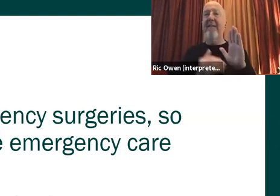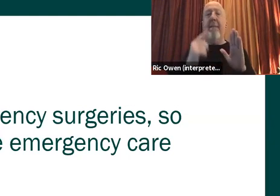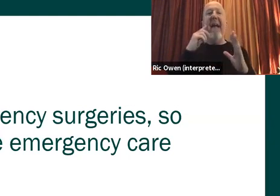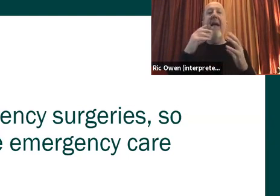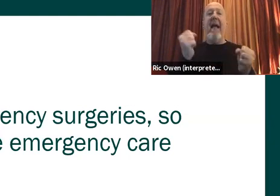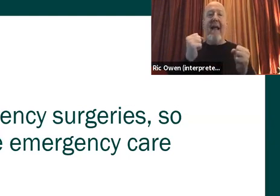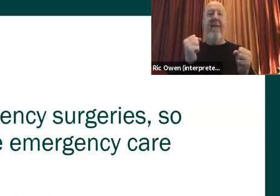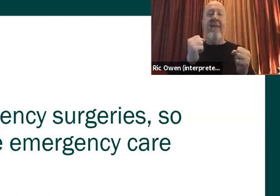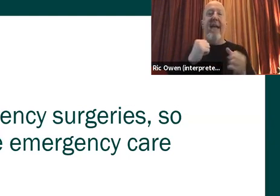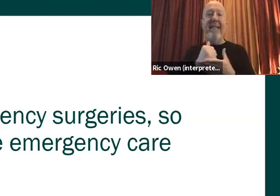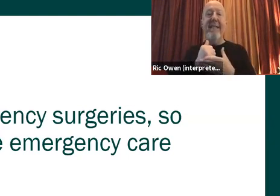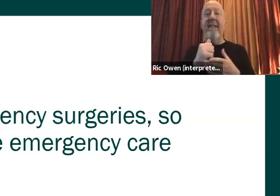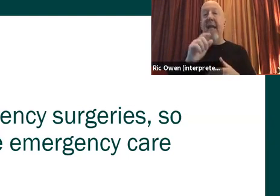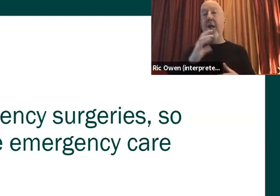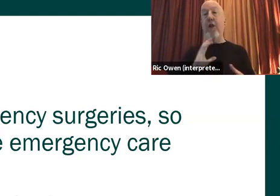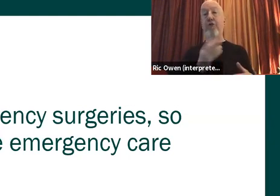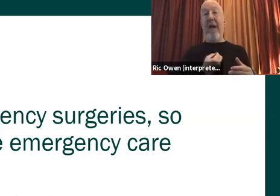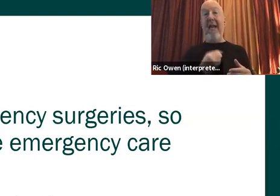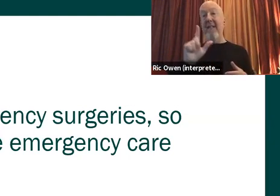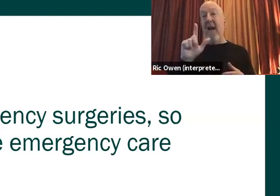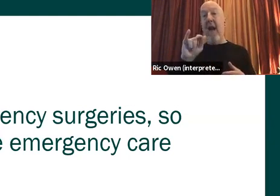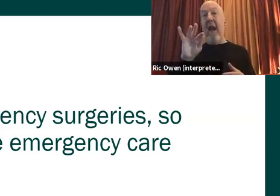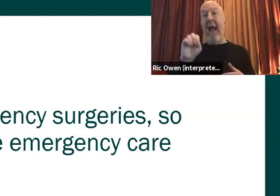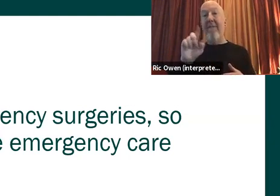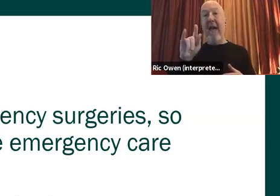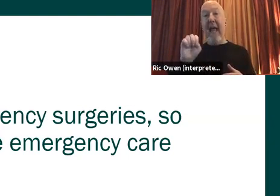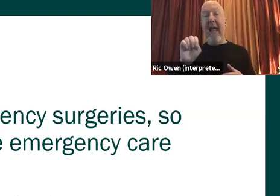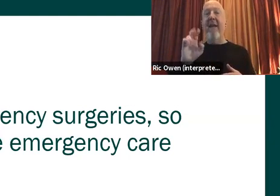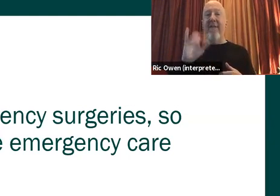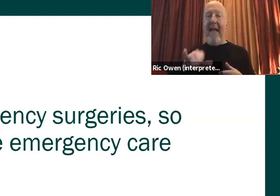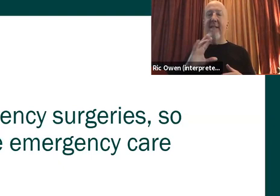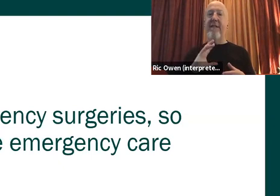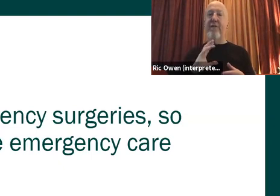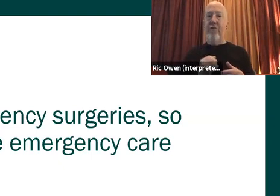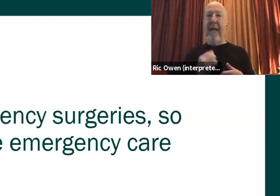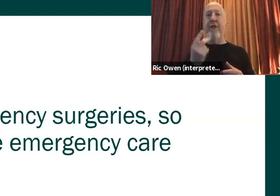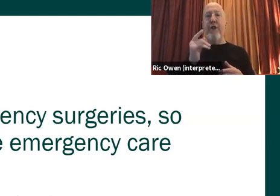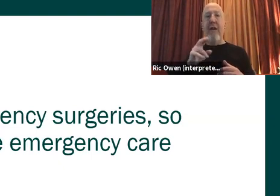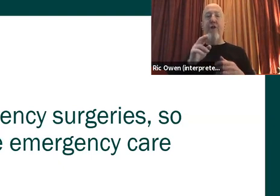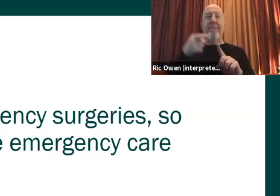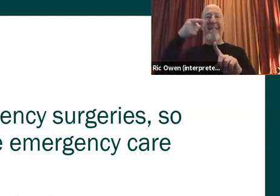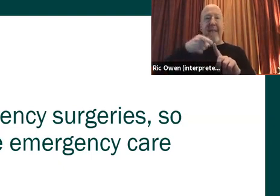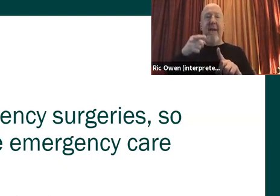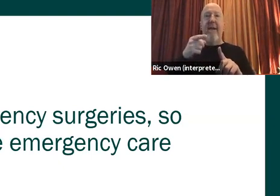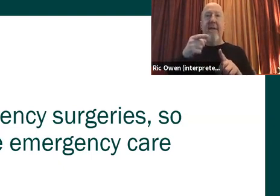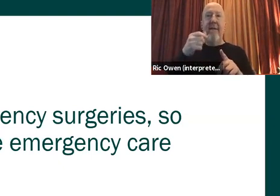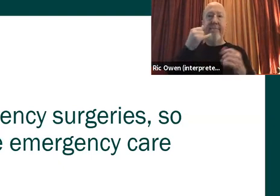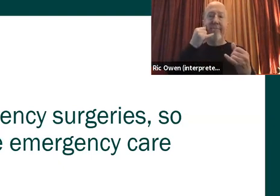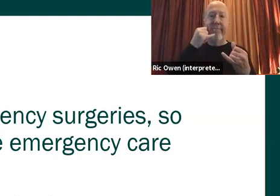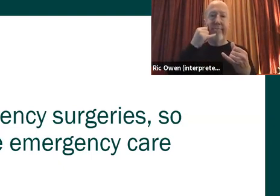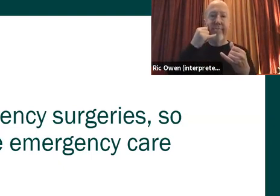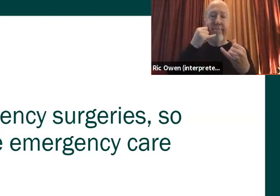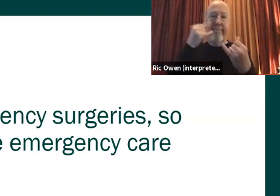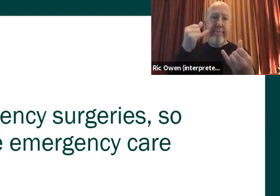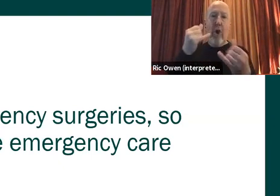like Trans Lifeline, which is a transgender-specific mental health hotline, as folks have